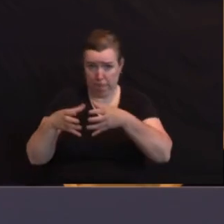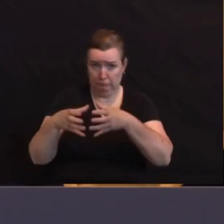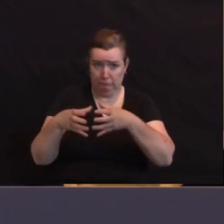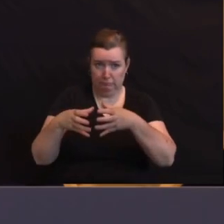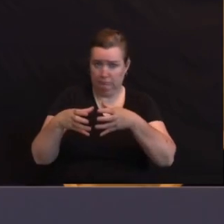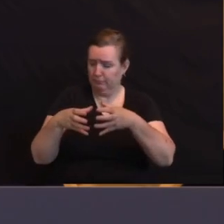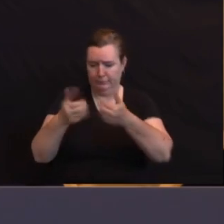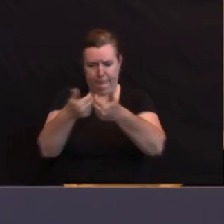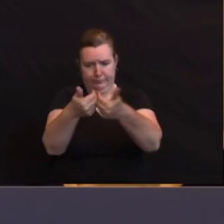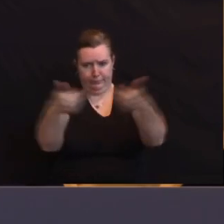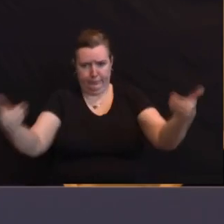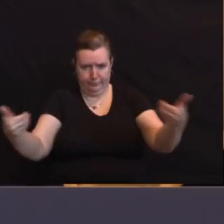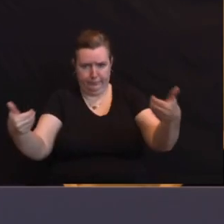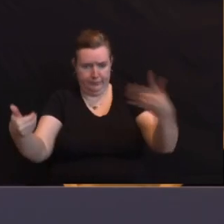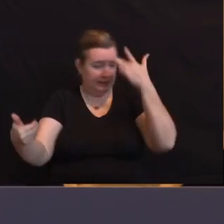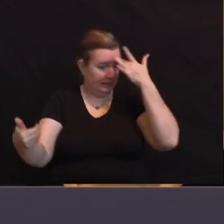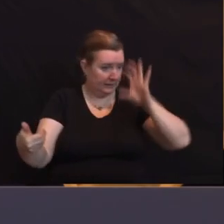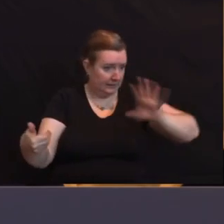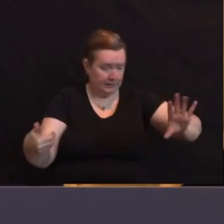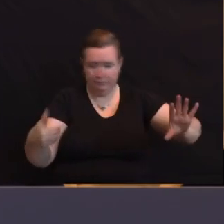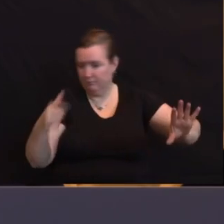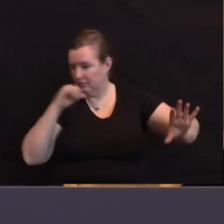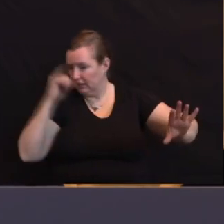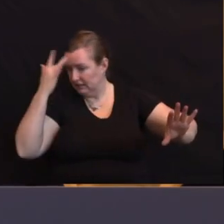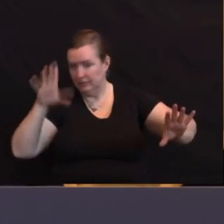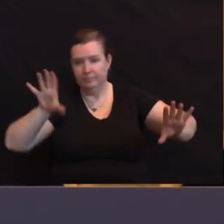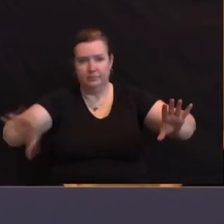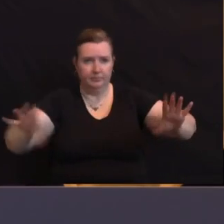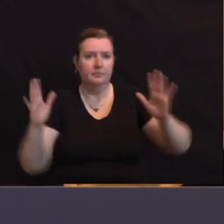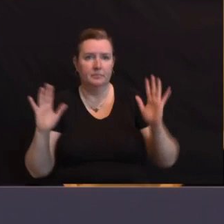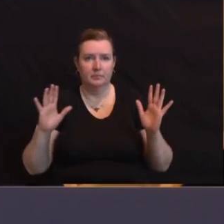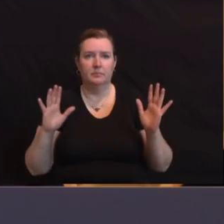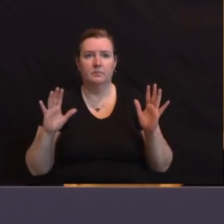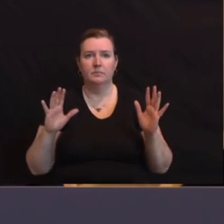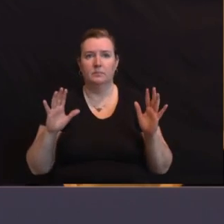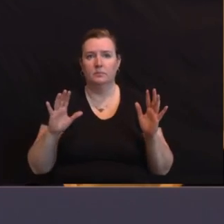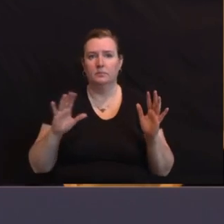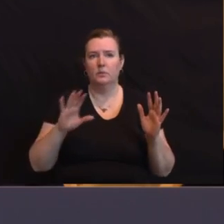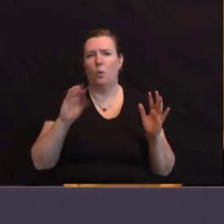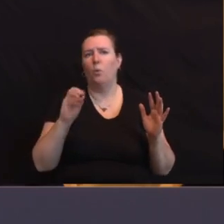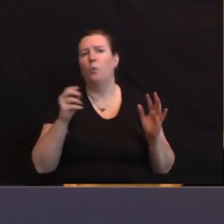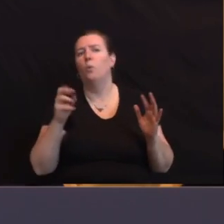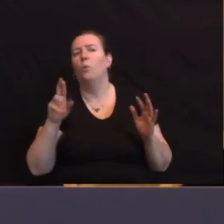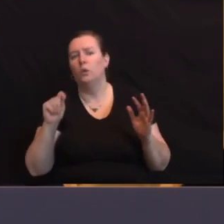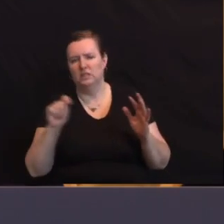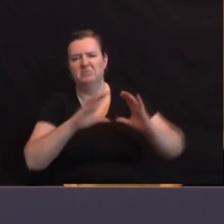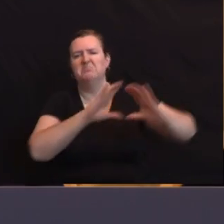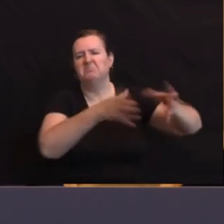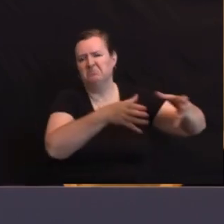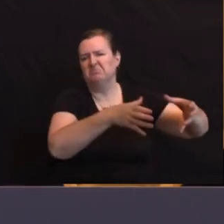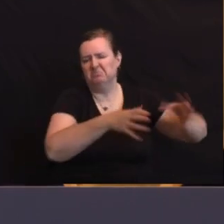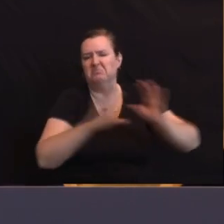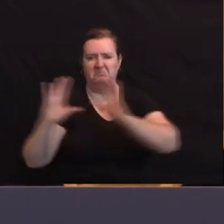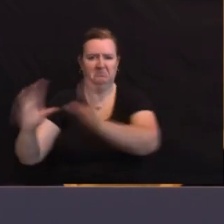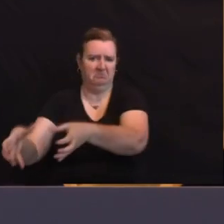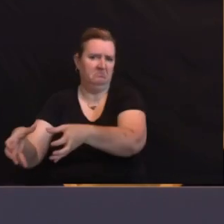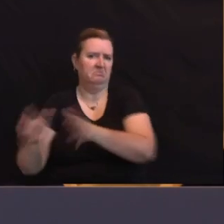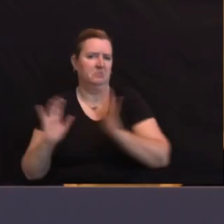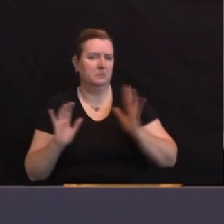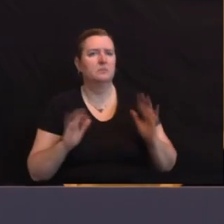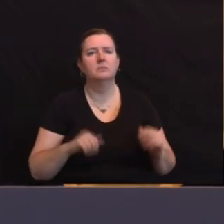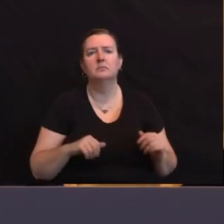they actually did that between positive, non-positive, not just patients or residents, pardon me, but